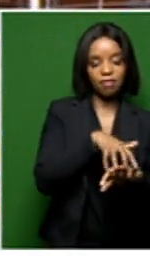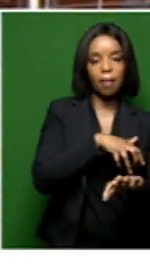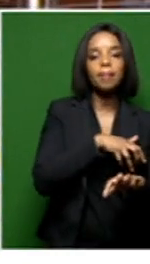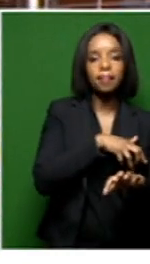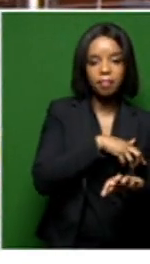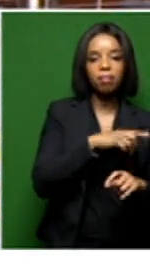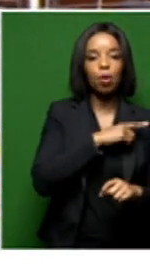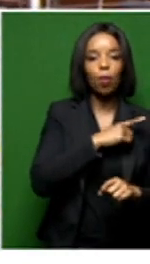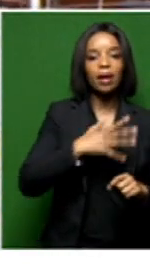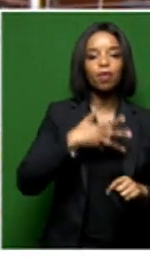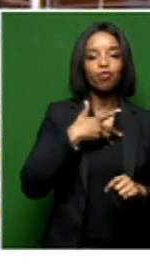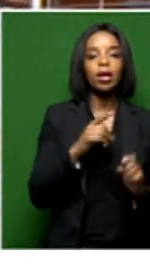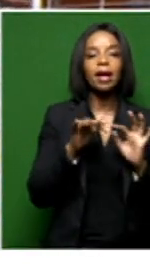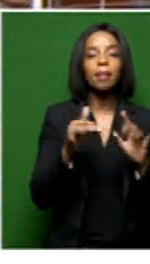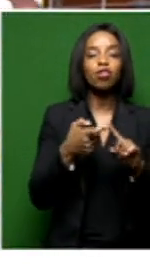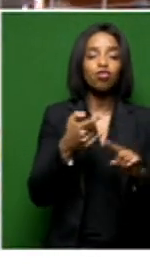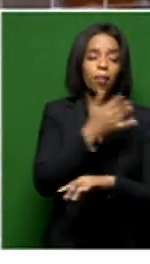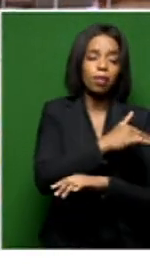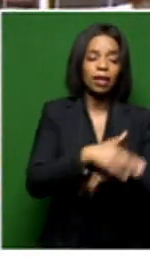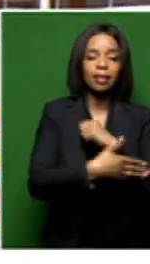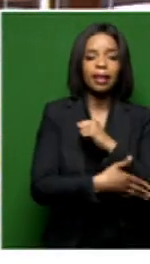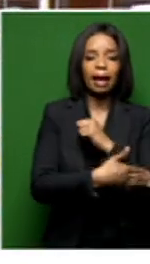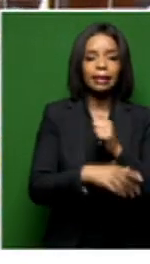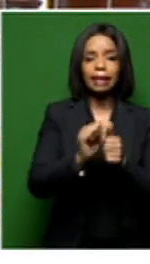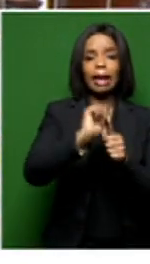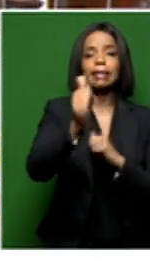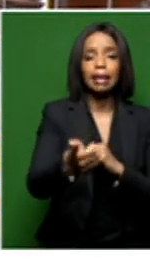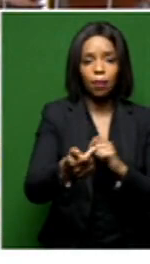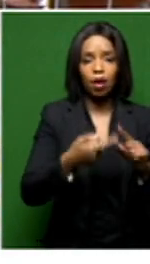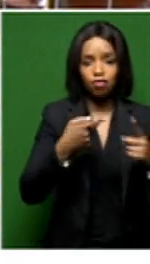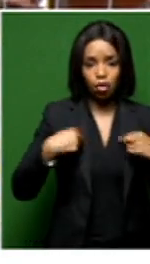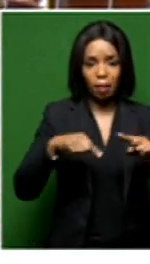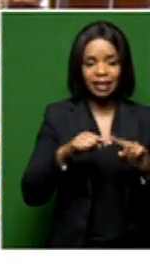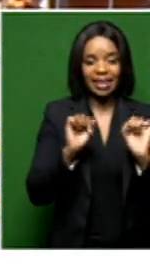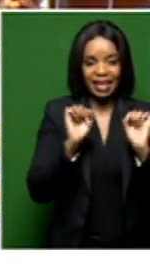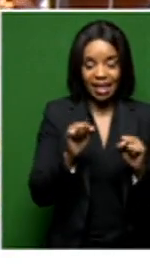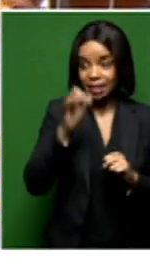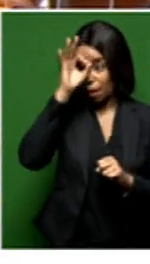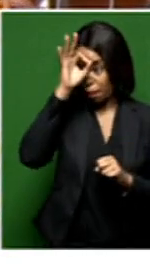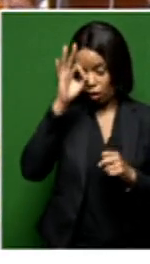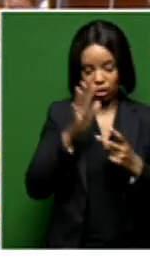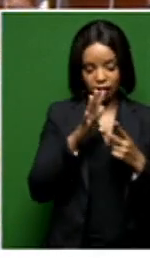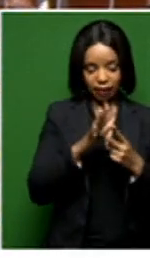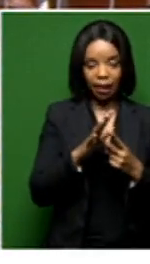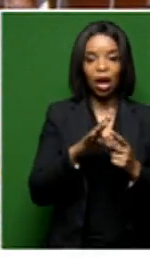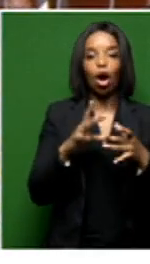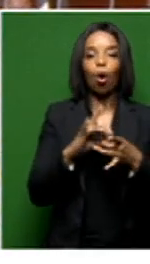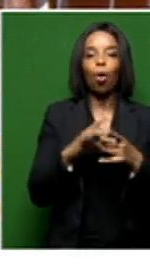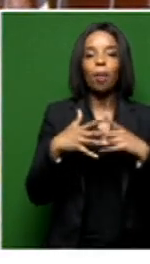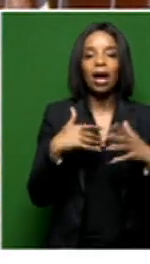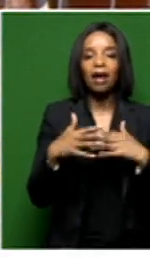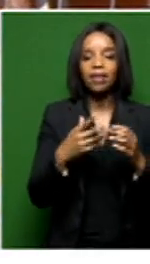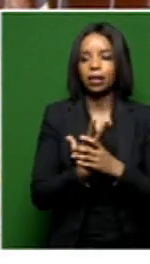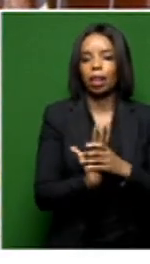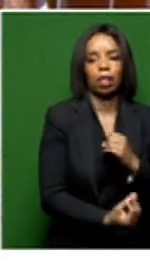us. Yes, they can run away from Home Affairs and from police for being illegal. But in terms of the public health, they